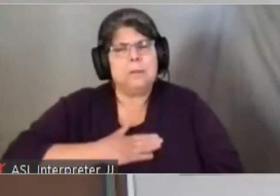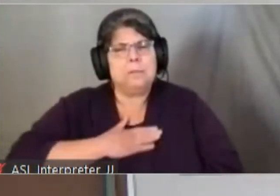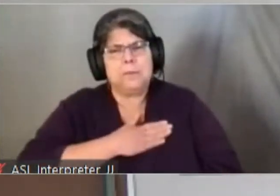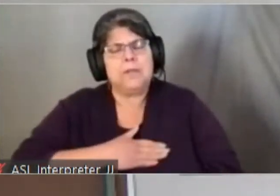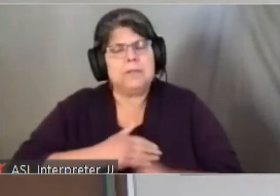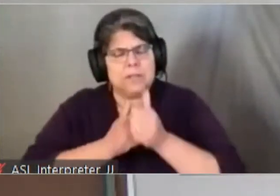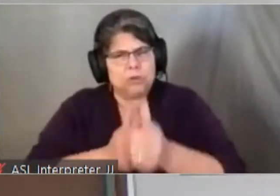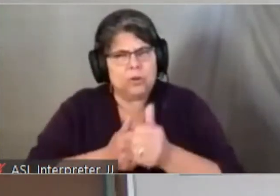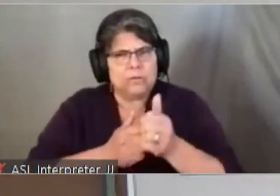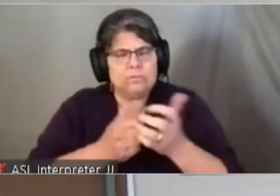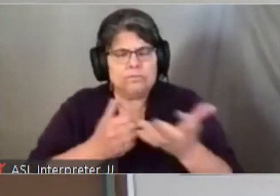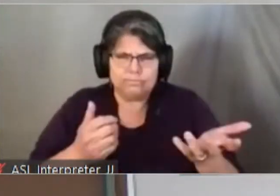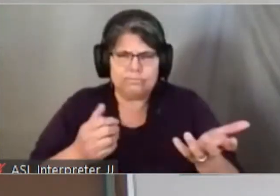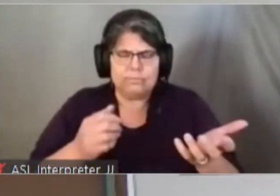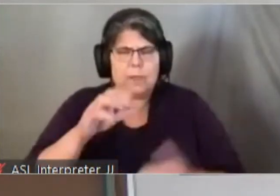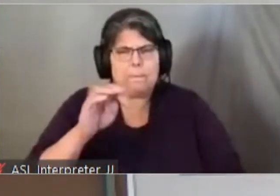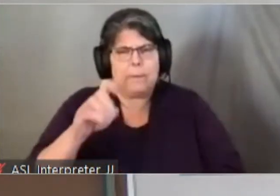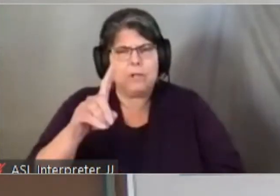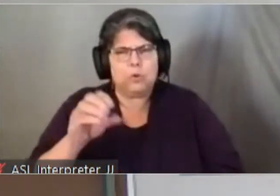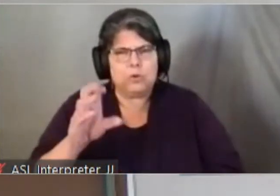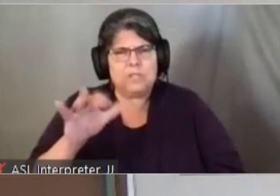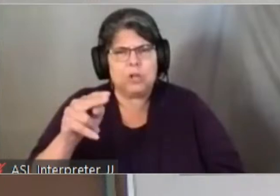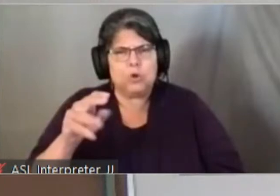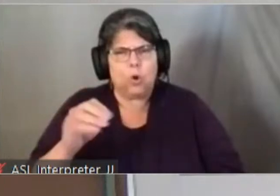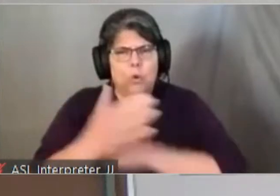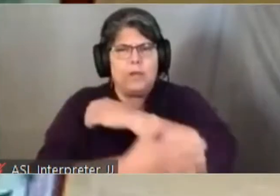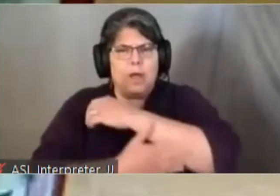Health on Facebook for all COVID-19 updates.